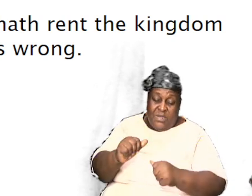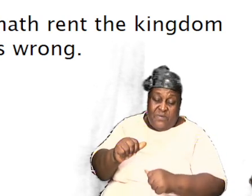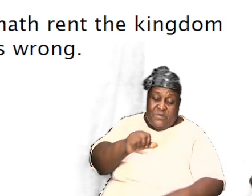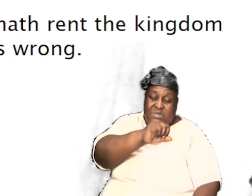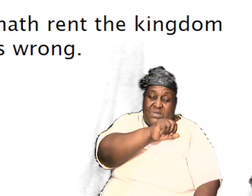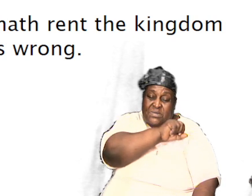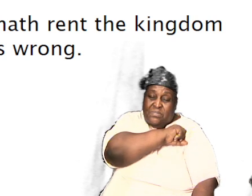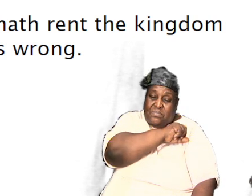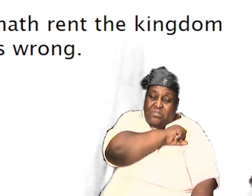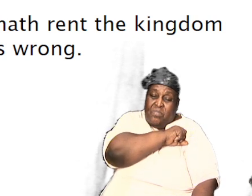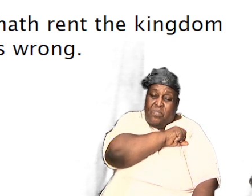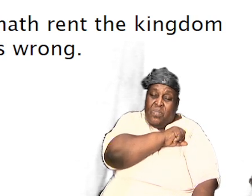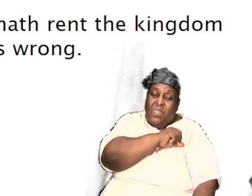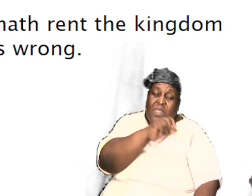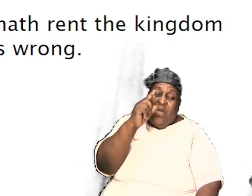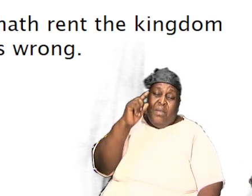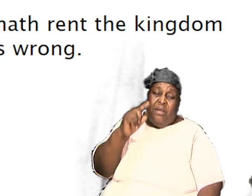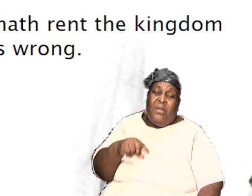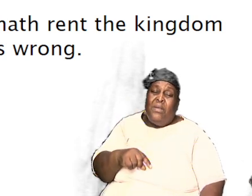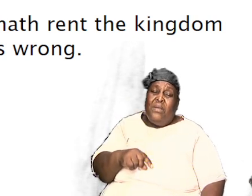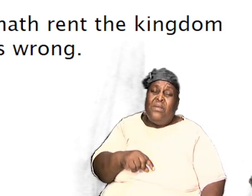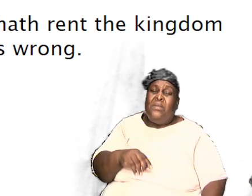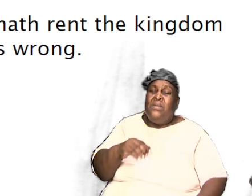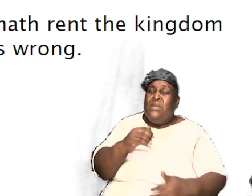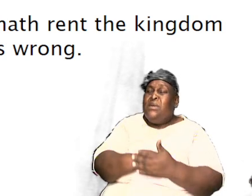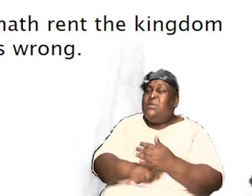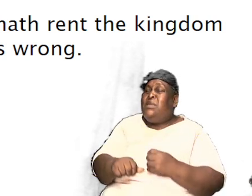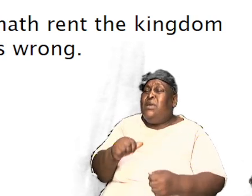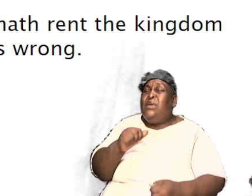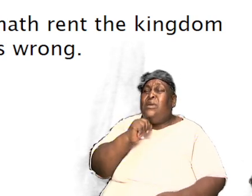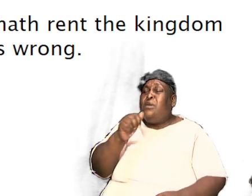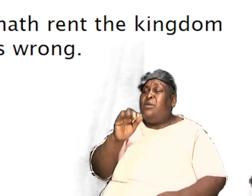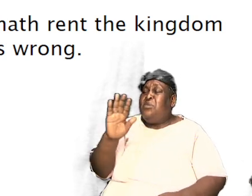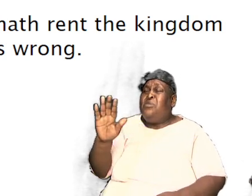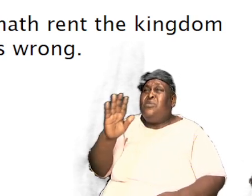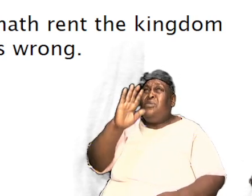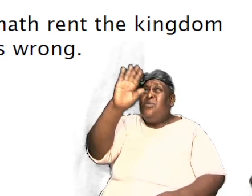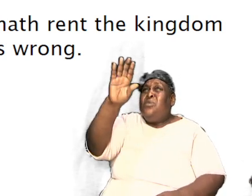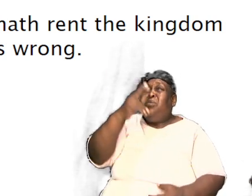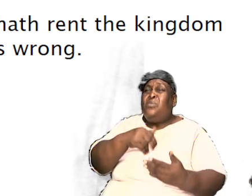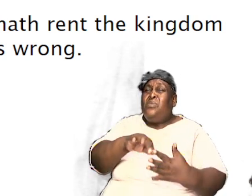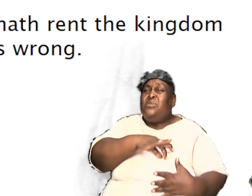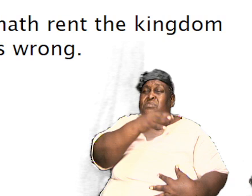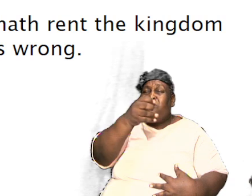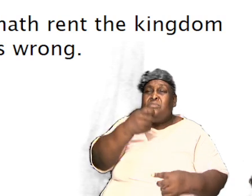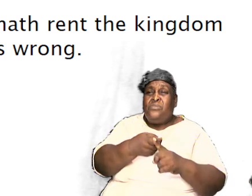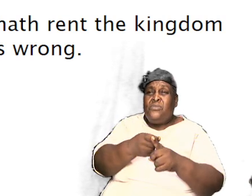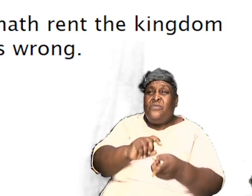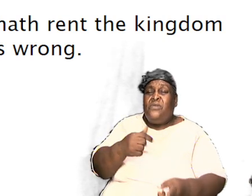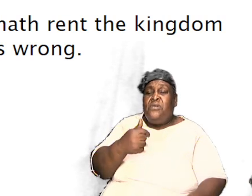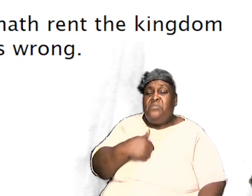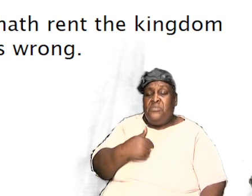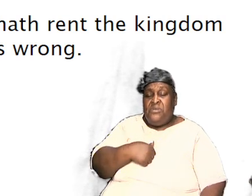said, cast me not away from your presence. He said, take not your Holy Spirit from me.